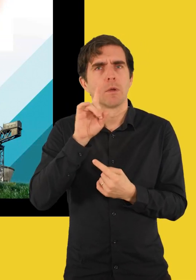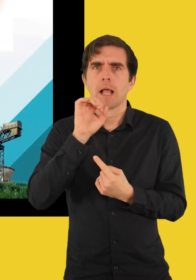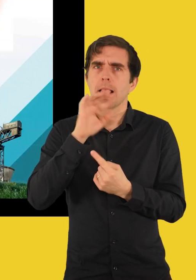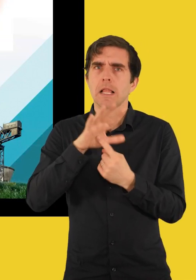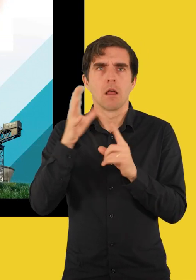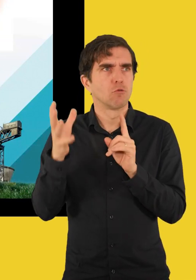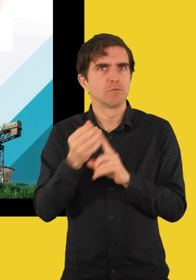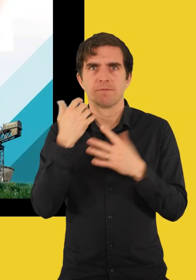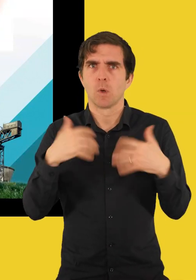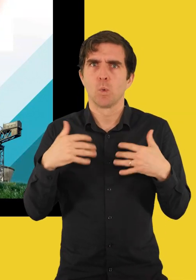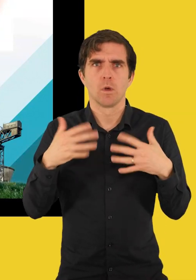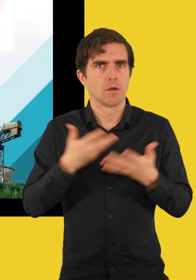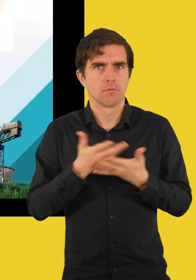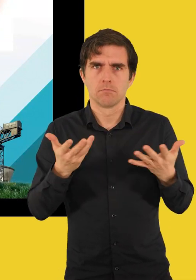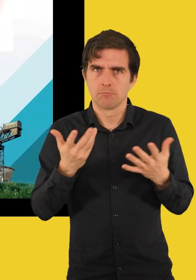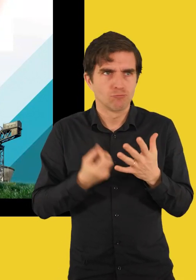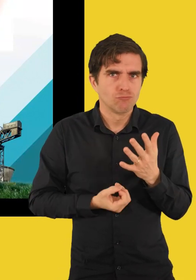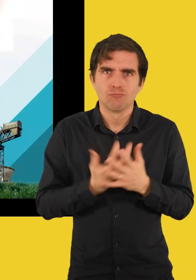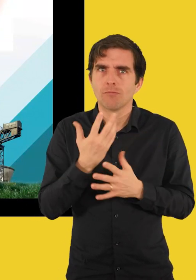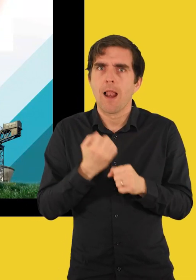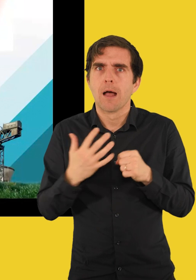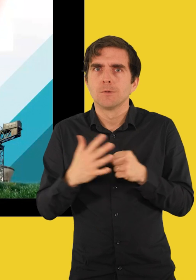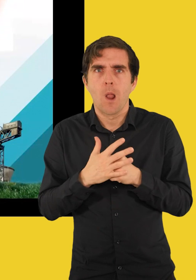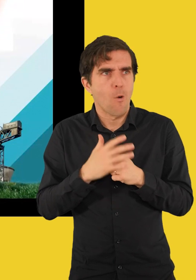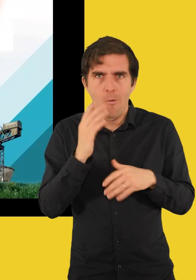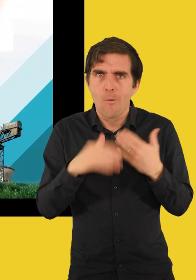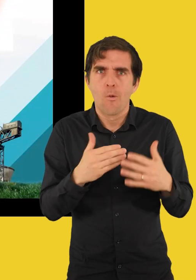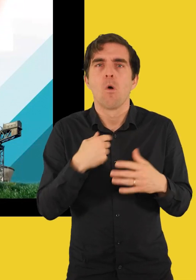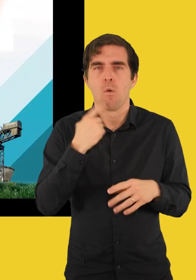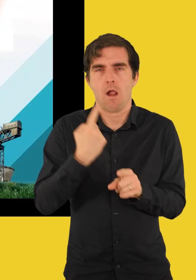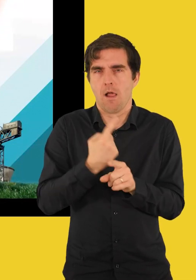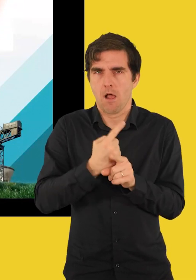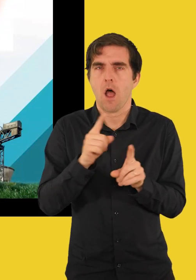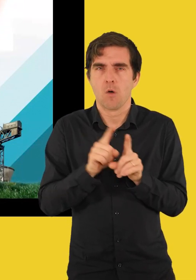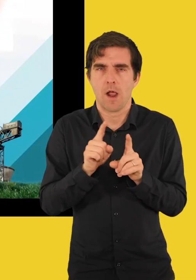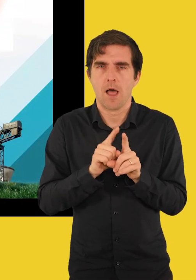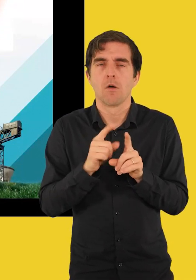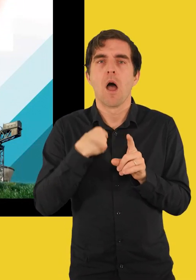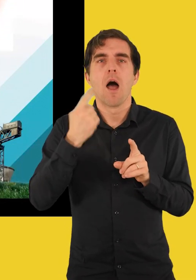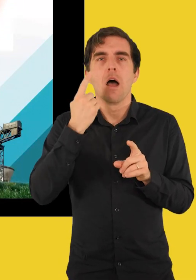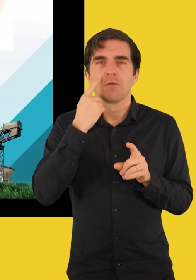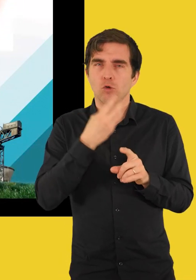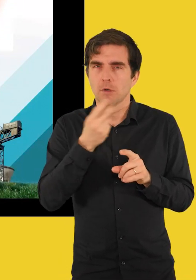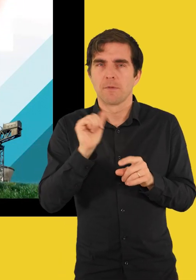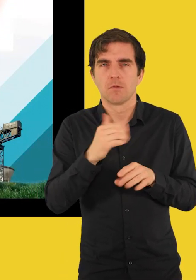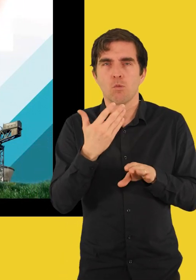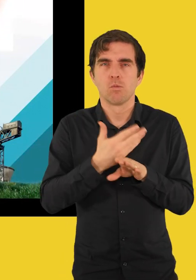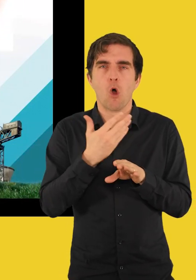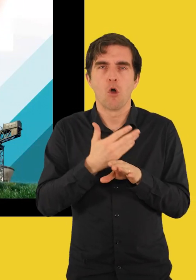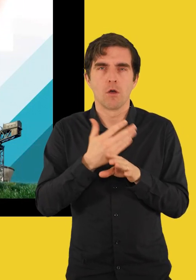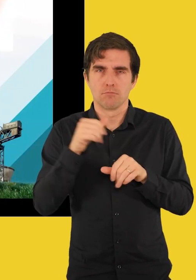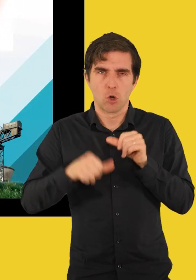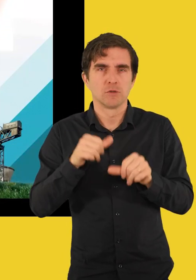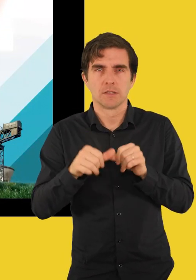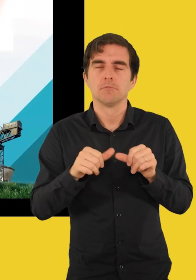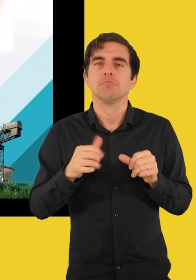achievements, obviously, of that piece of work has been the development of the Thriving Glasgow portrait, which we'll talk a wee bit about. And then we're going to have a look at some of the work